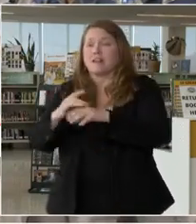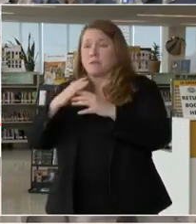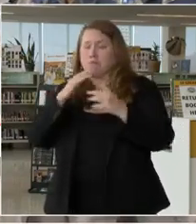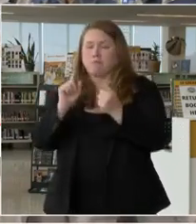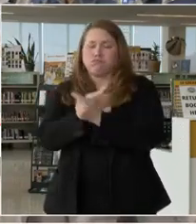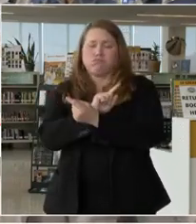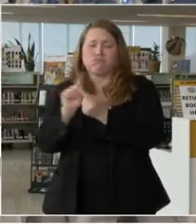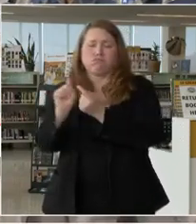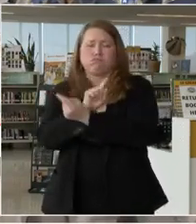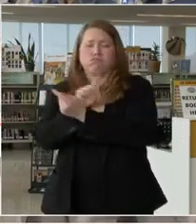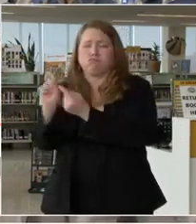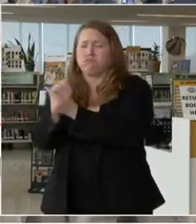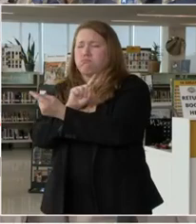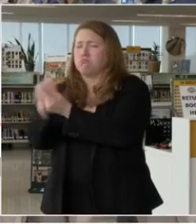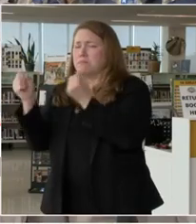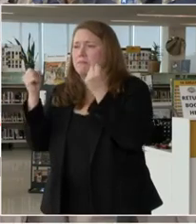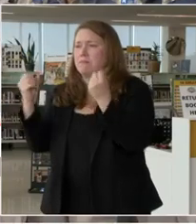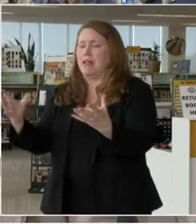people, but